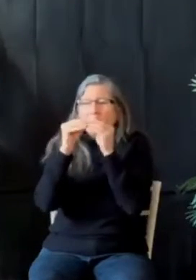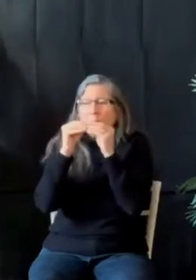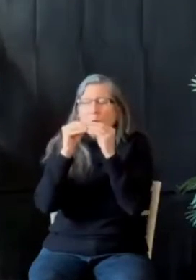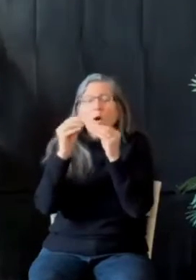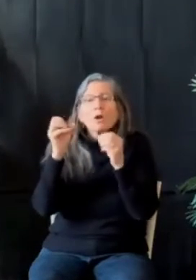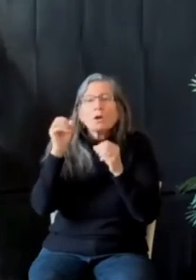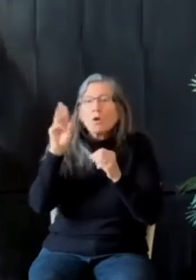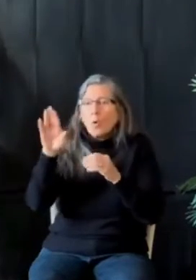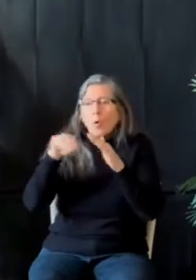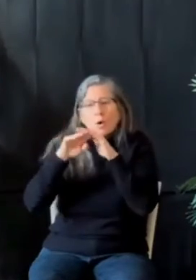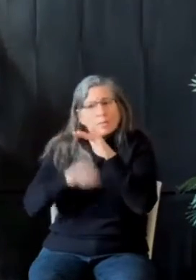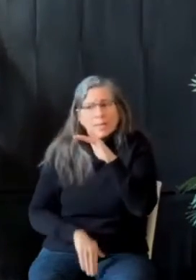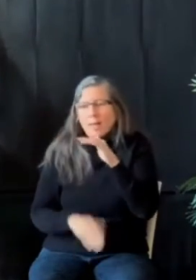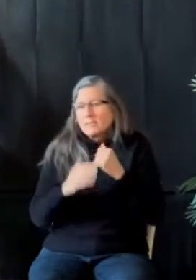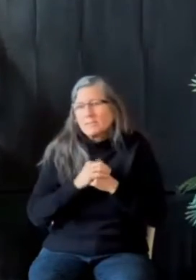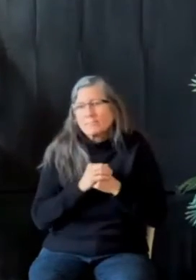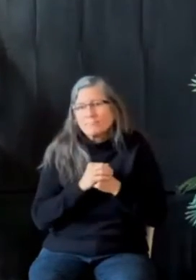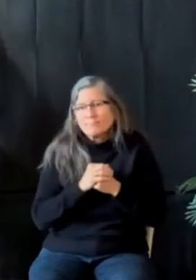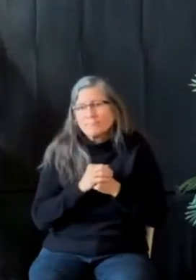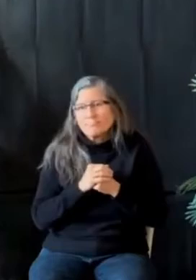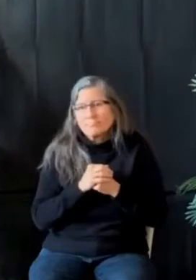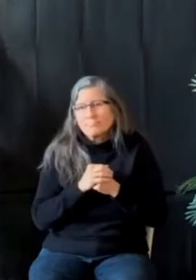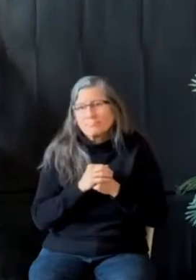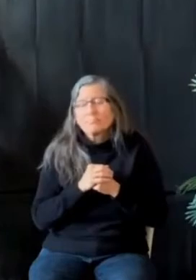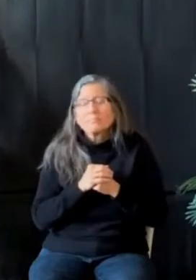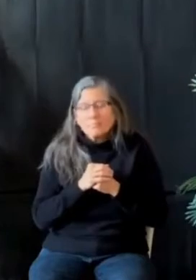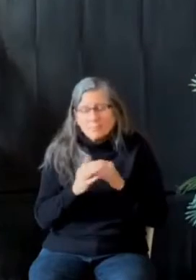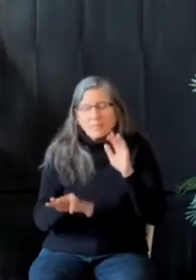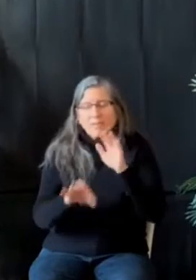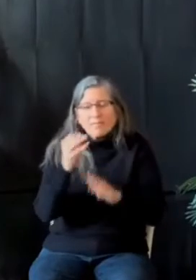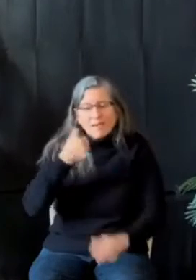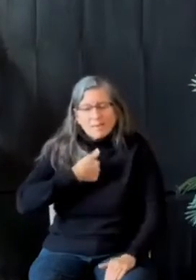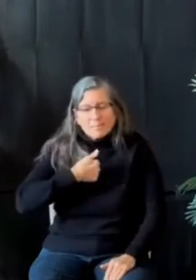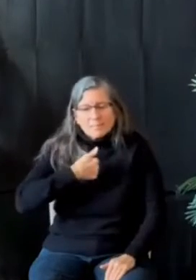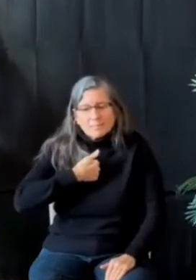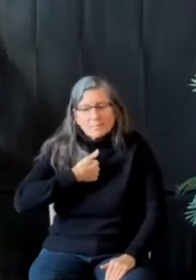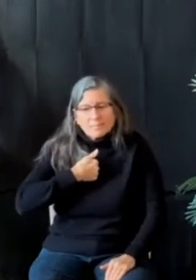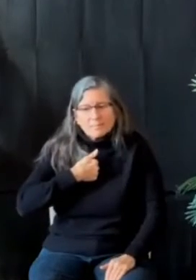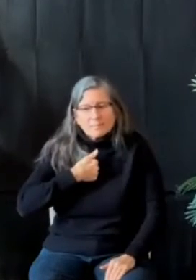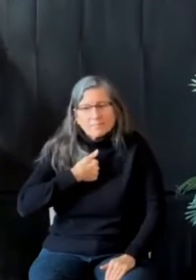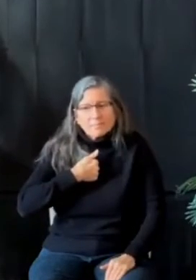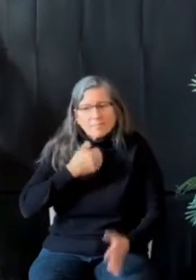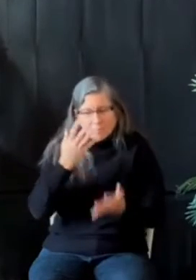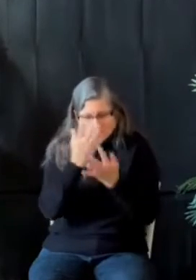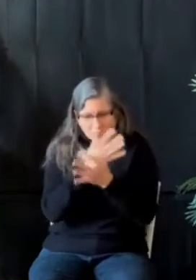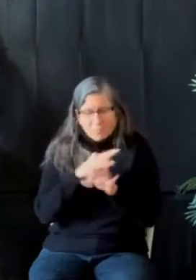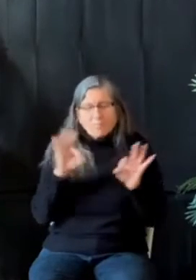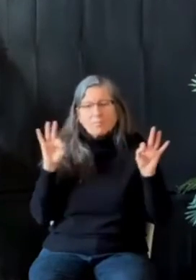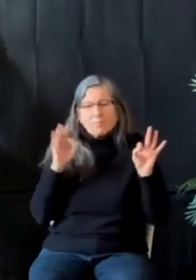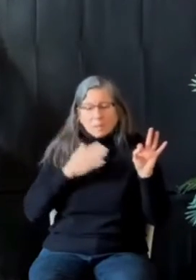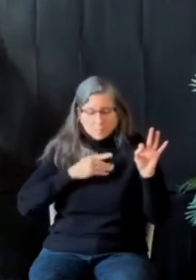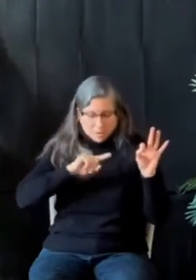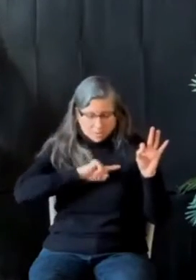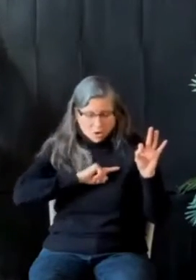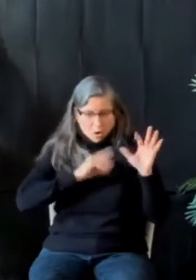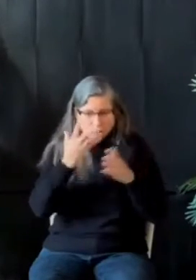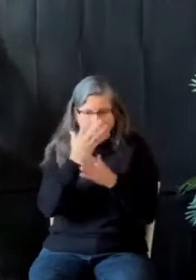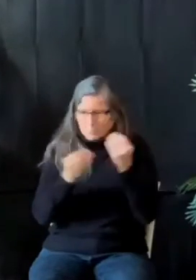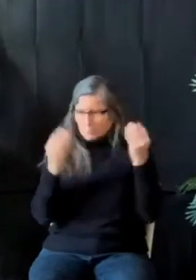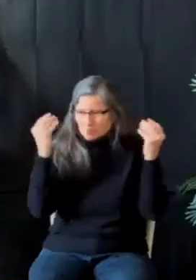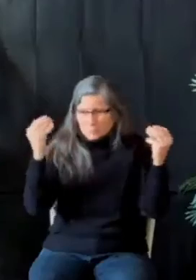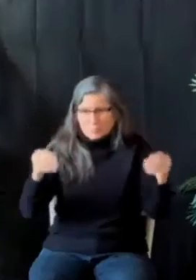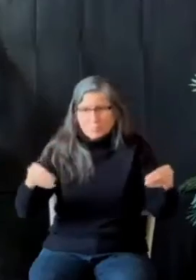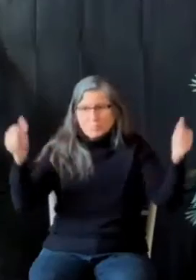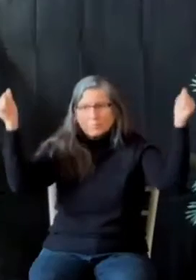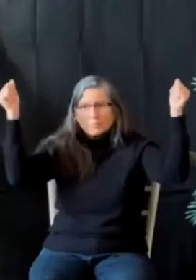make God love me any less. And I found myself at that point of freedom. My guilt was